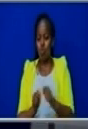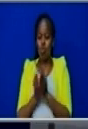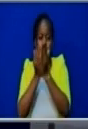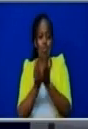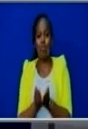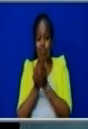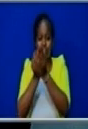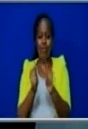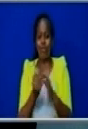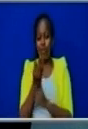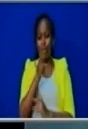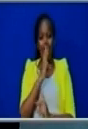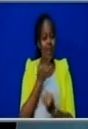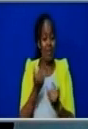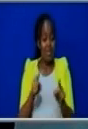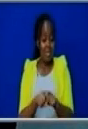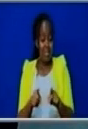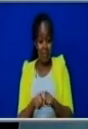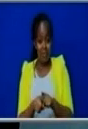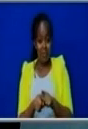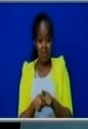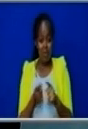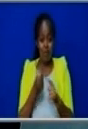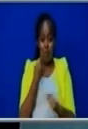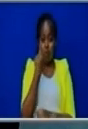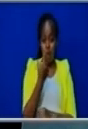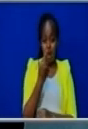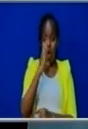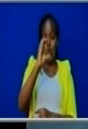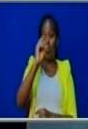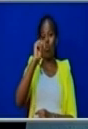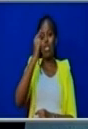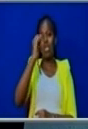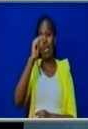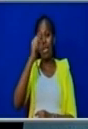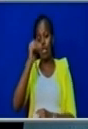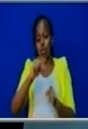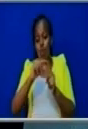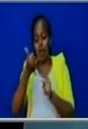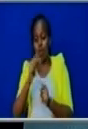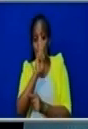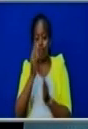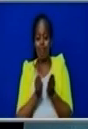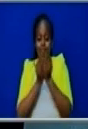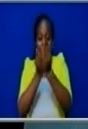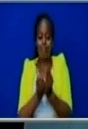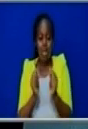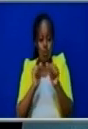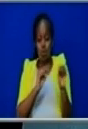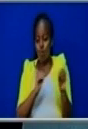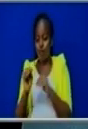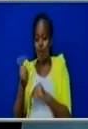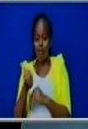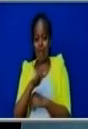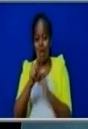there. even from one continent to another. To another continent, You yes. use the ship and then you're able to land the other side.